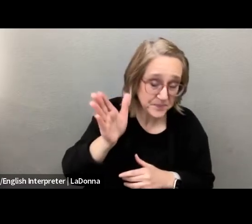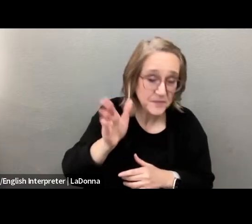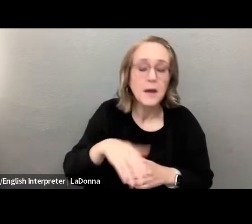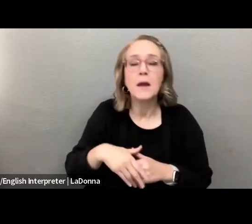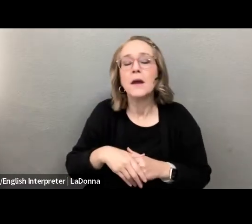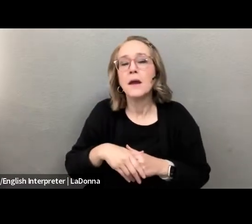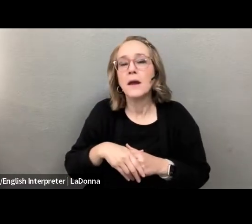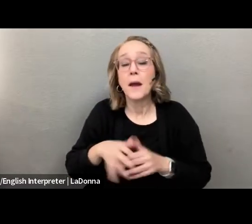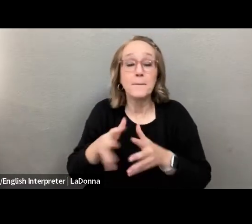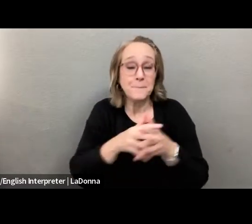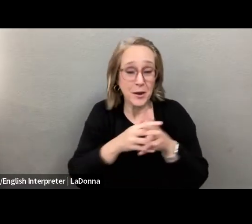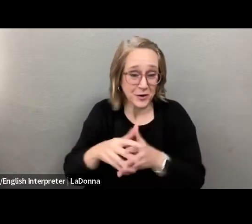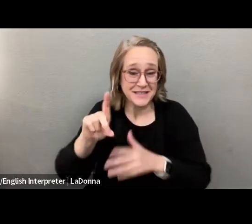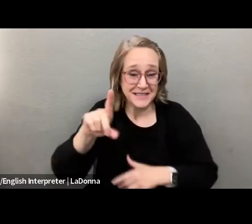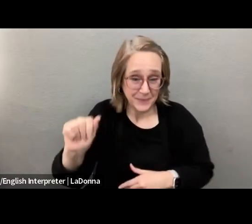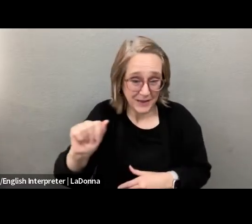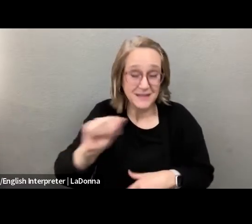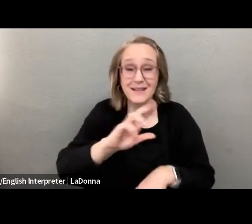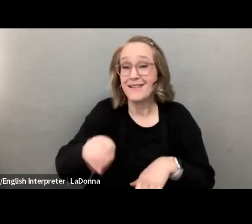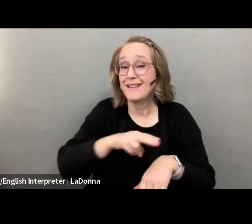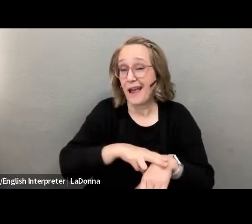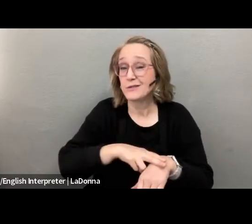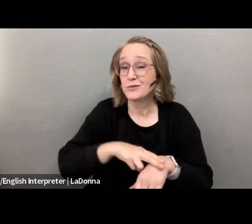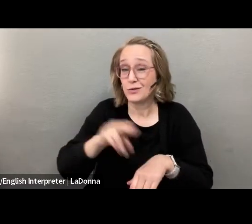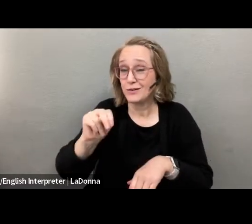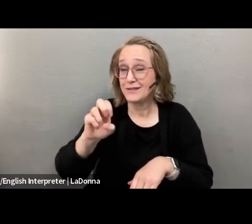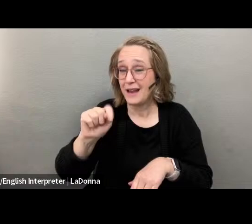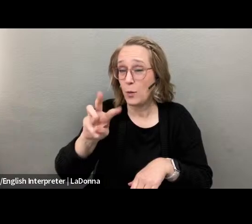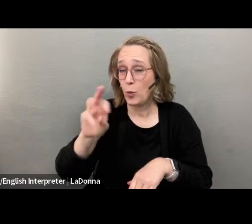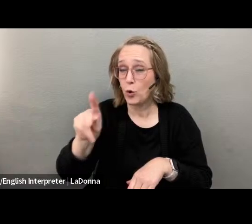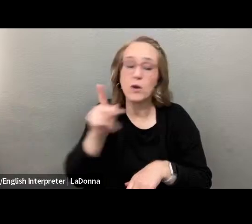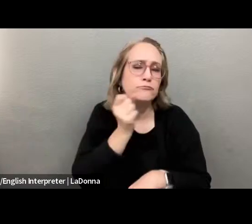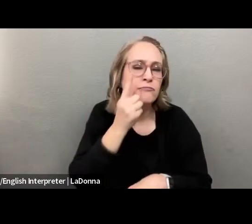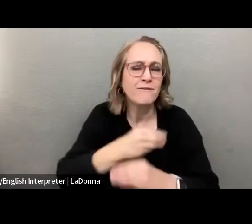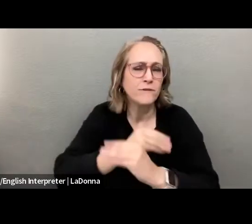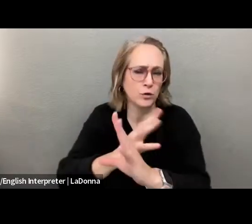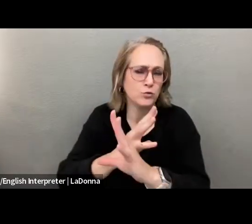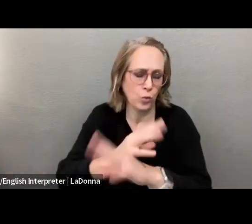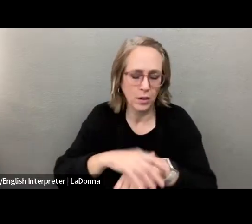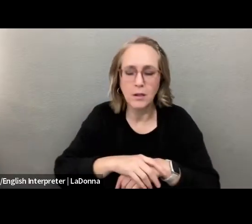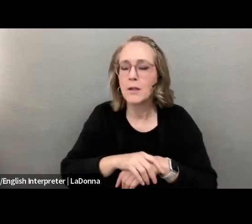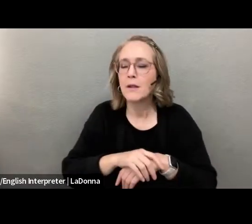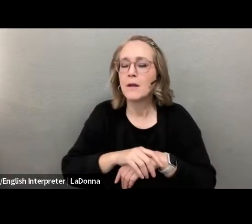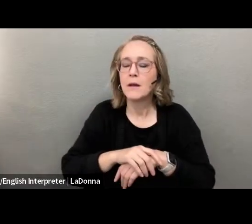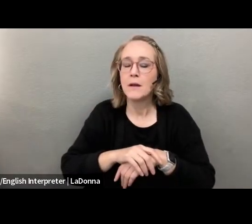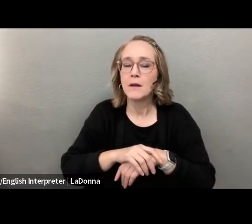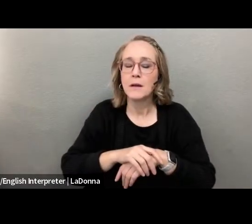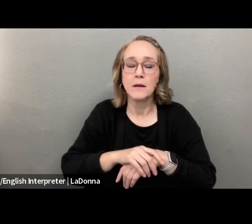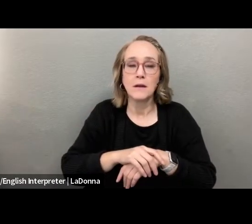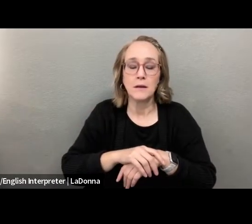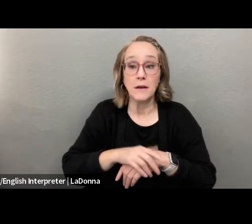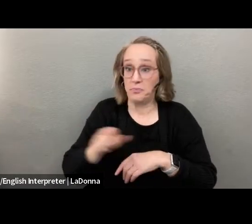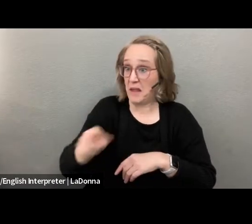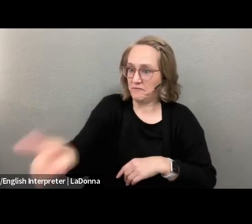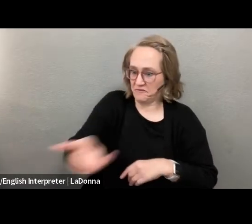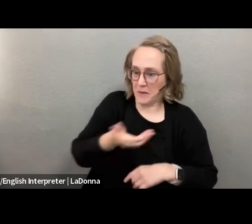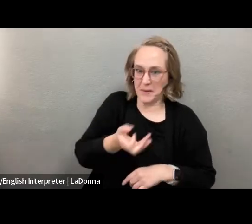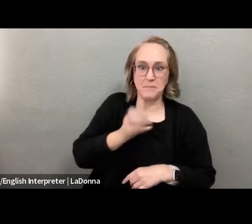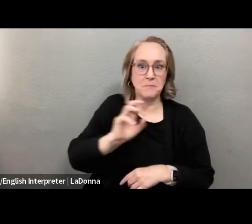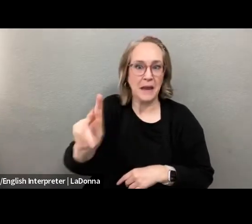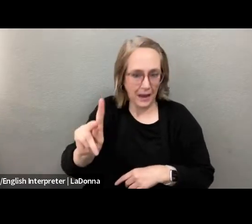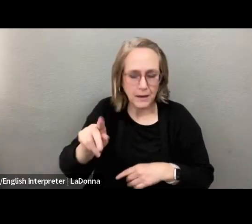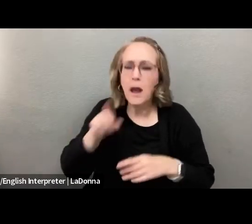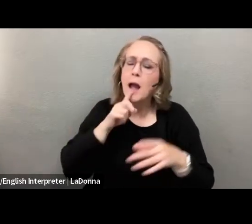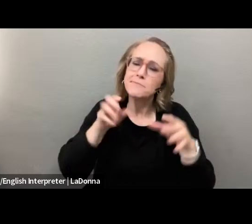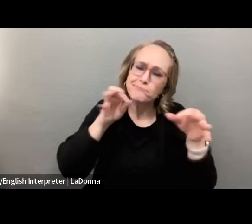online, so that was a wonderful presentation. I was invited back. And again, this is all about in regards to navigating hearing